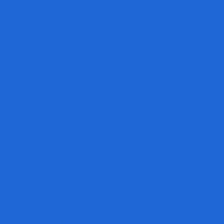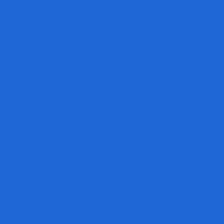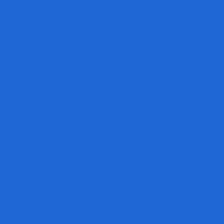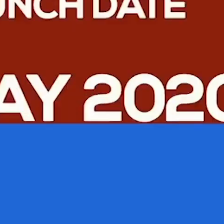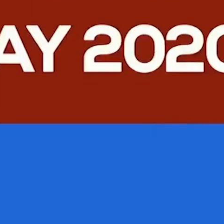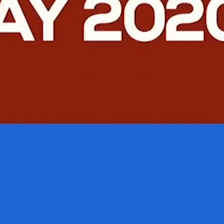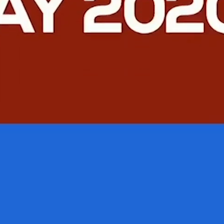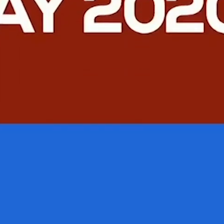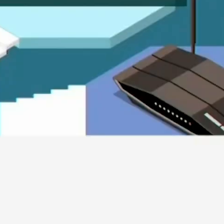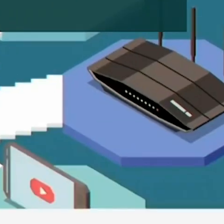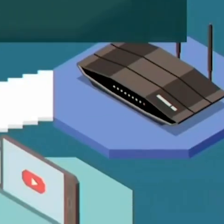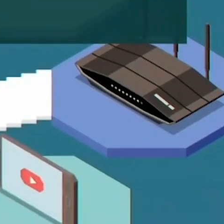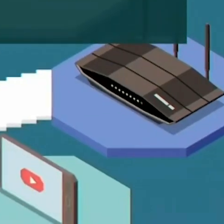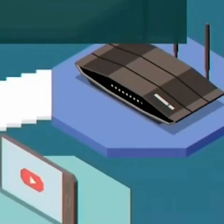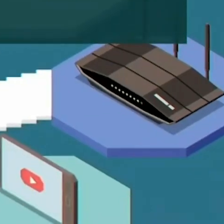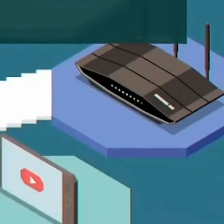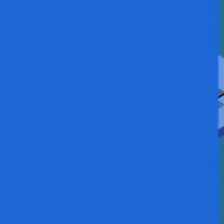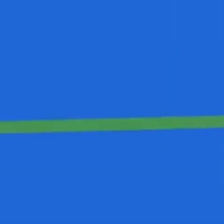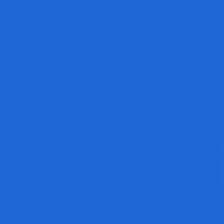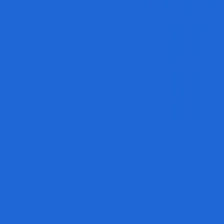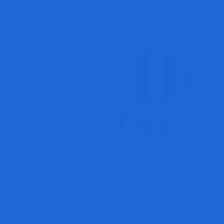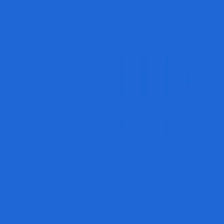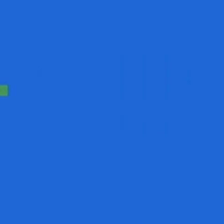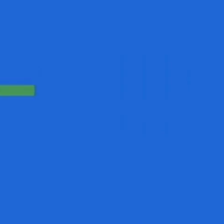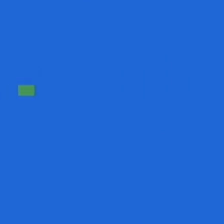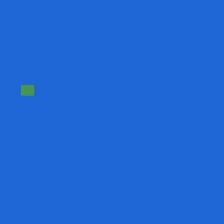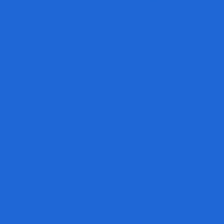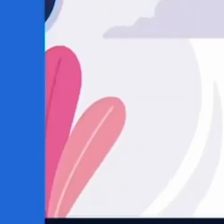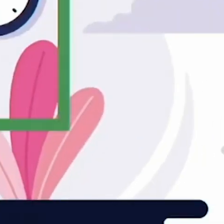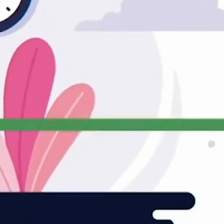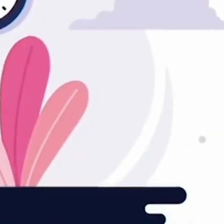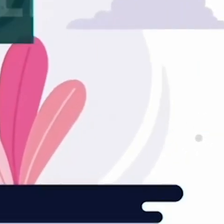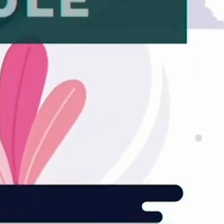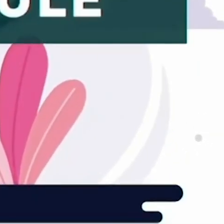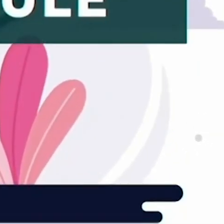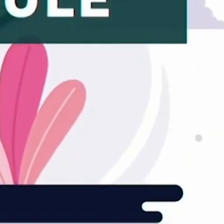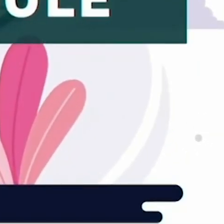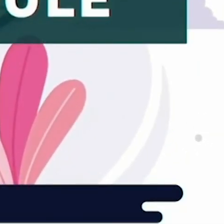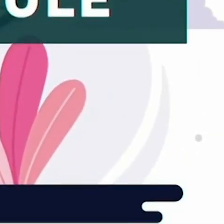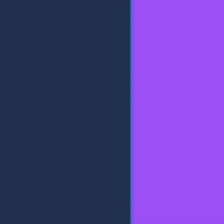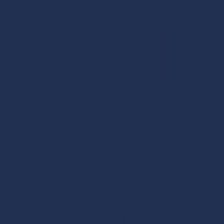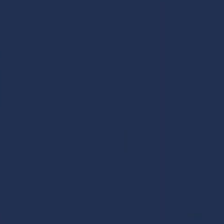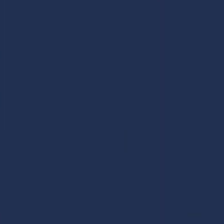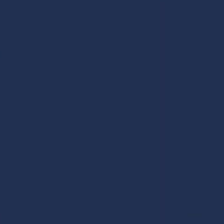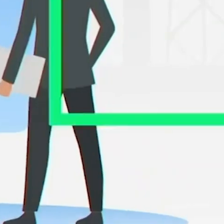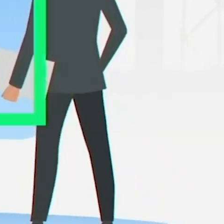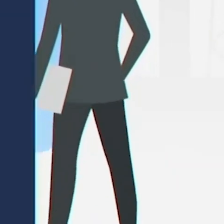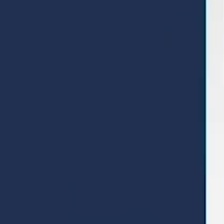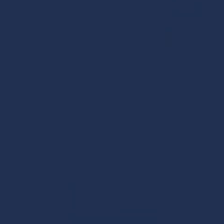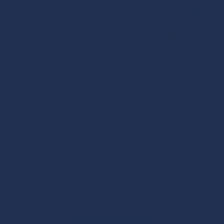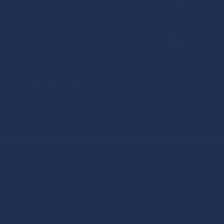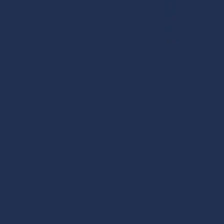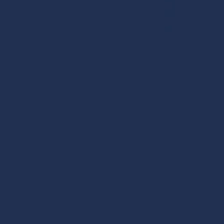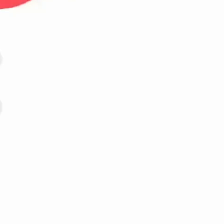SABC will be launching an educational channel to help support learners to study remotely. The channel's robust PBA schedule ranges from